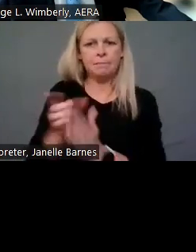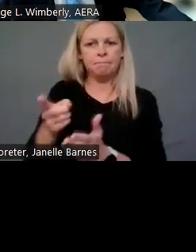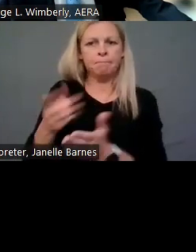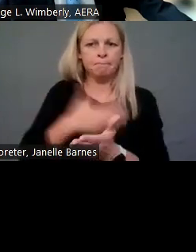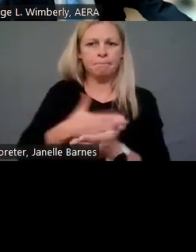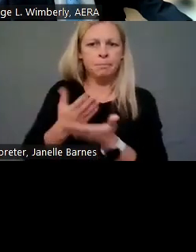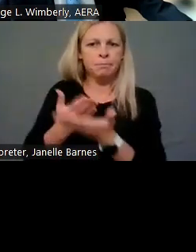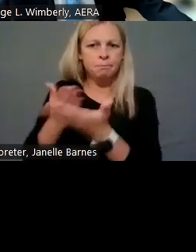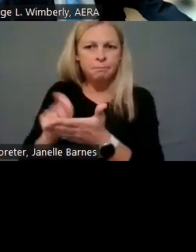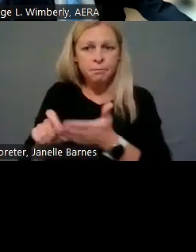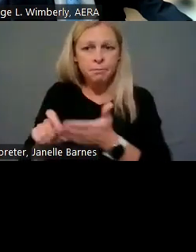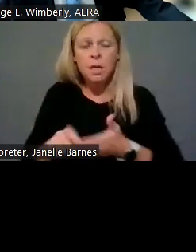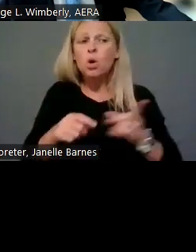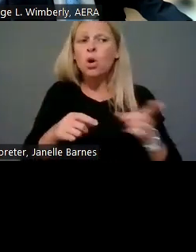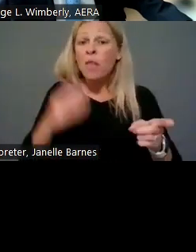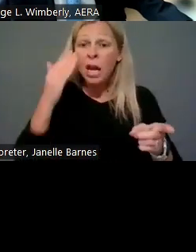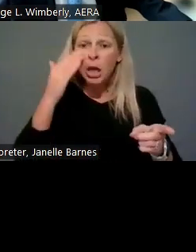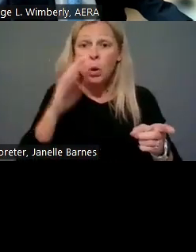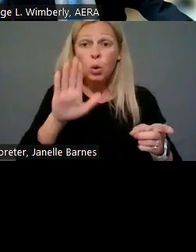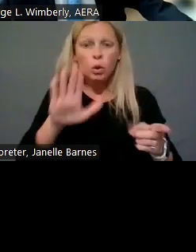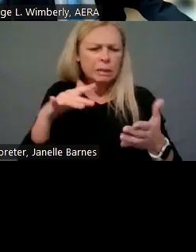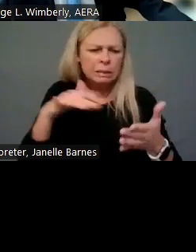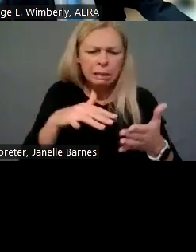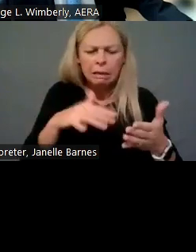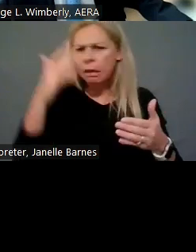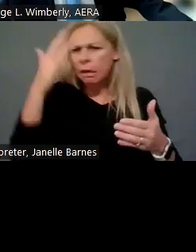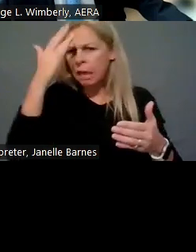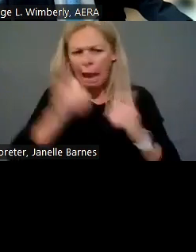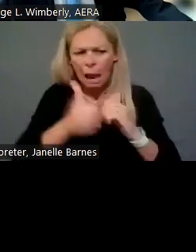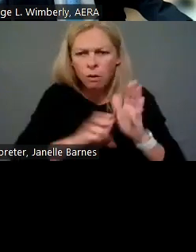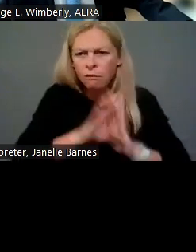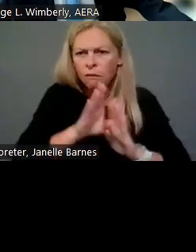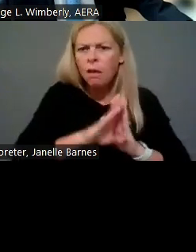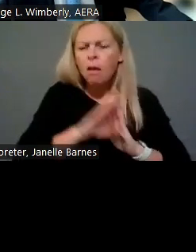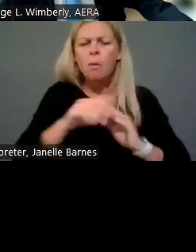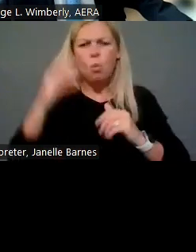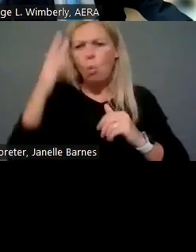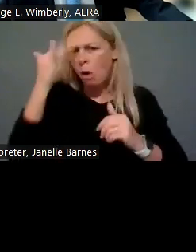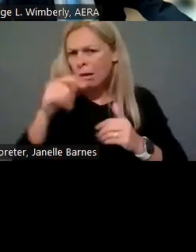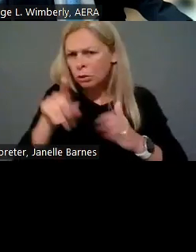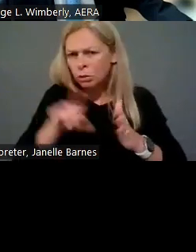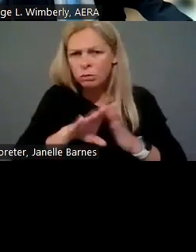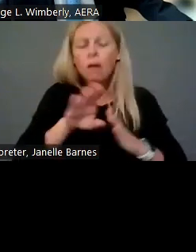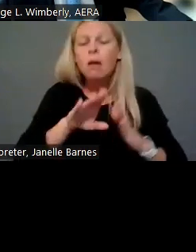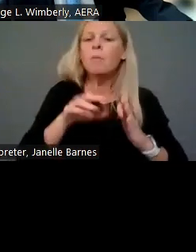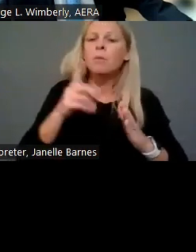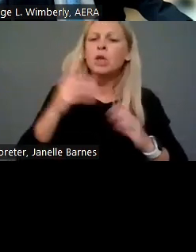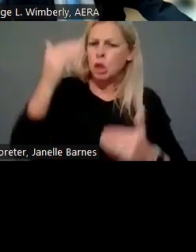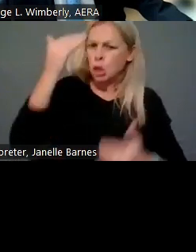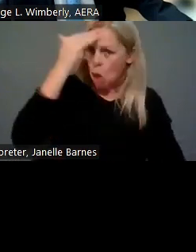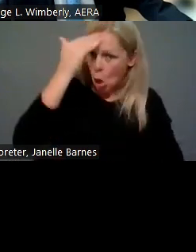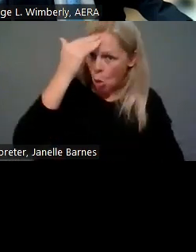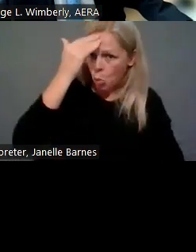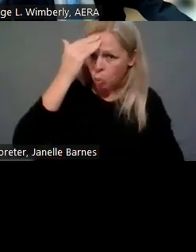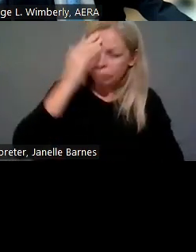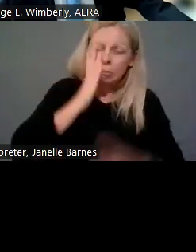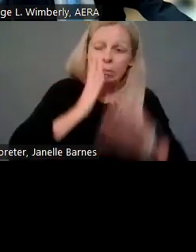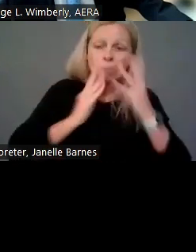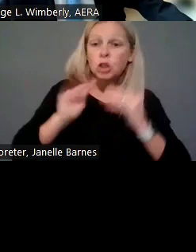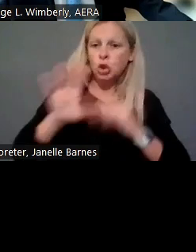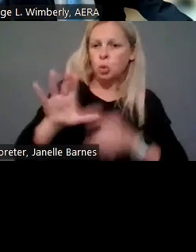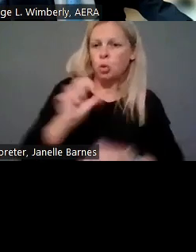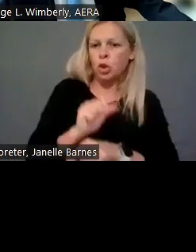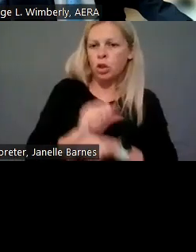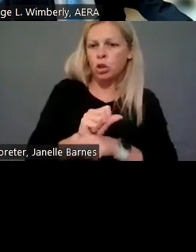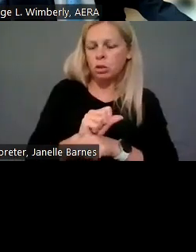you developed the study, why you're doing the study, and intimately familiar with your work and helping to guide you through this